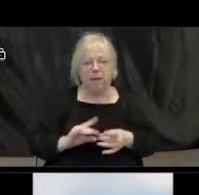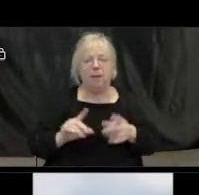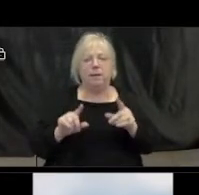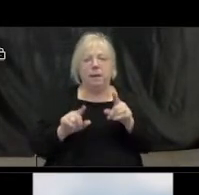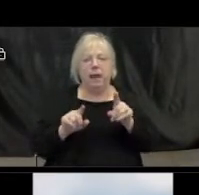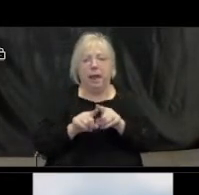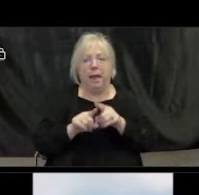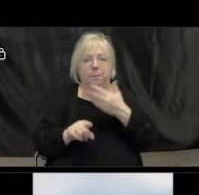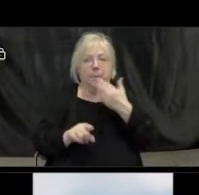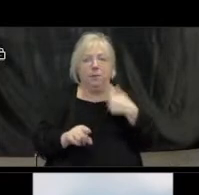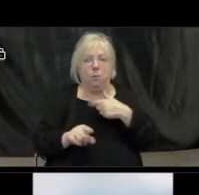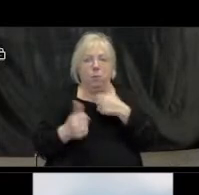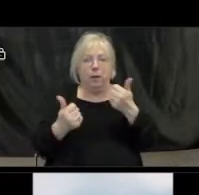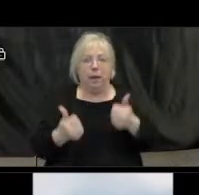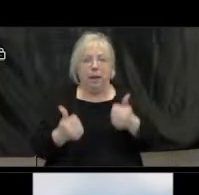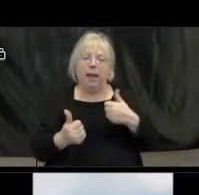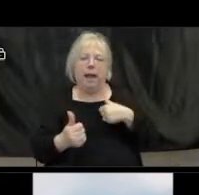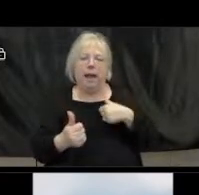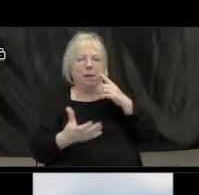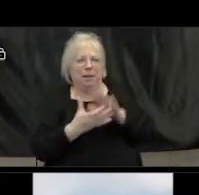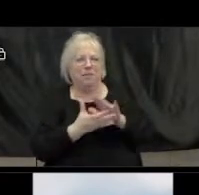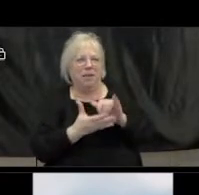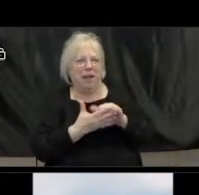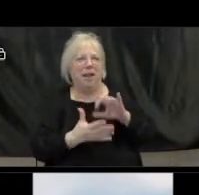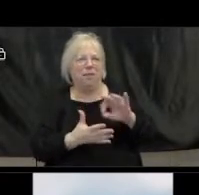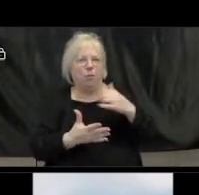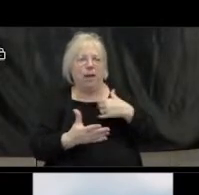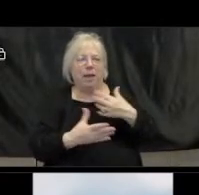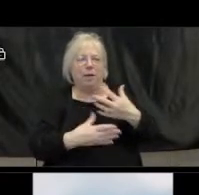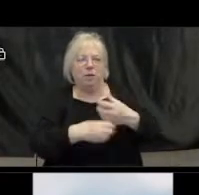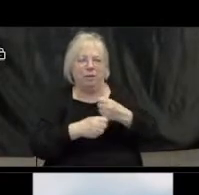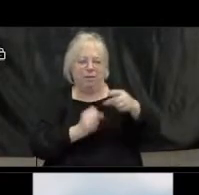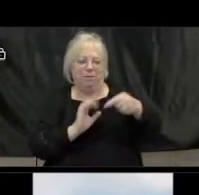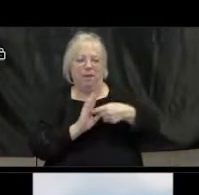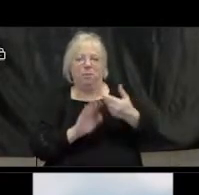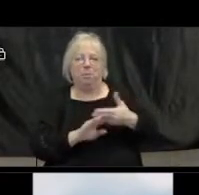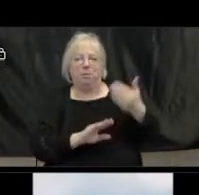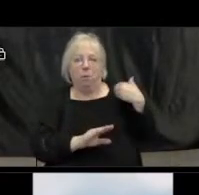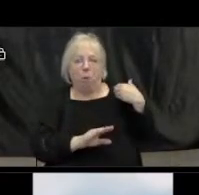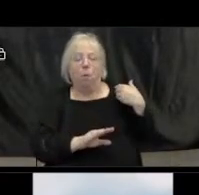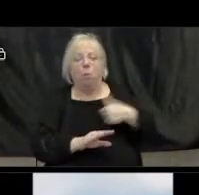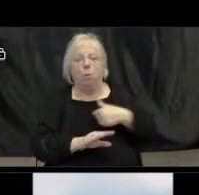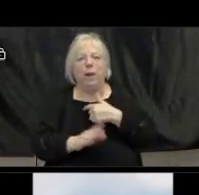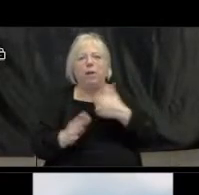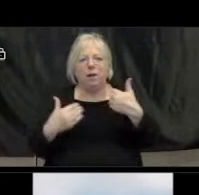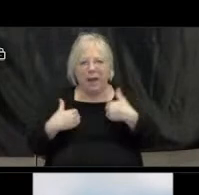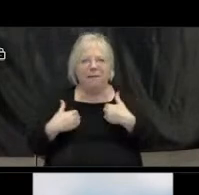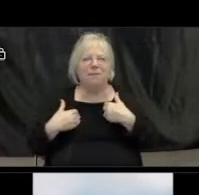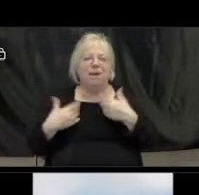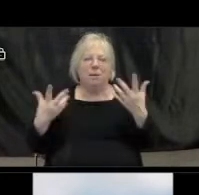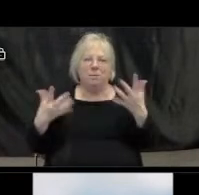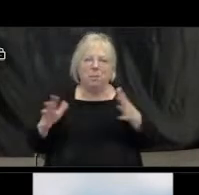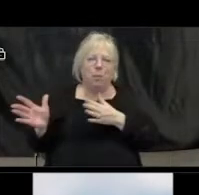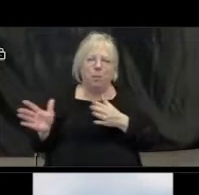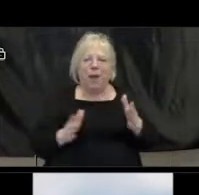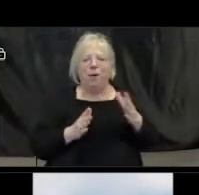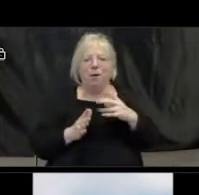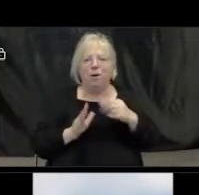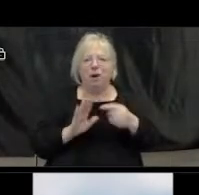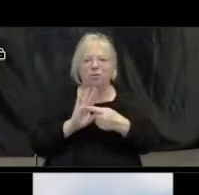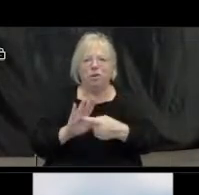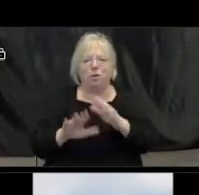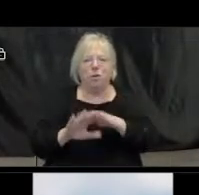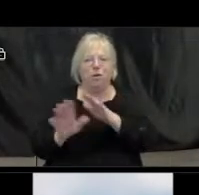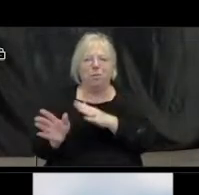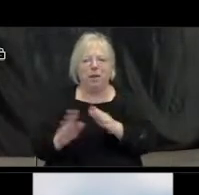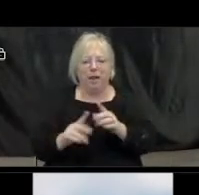you know, I agree if we had had this a little bit earlier, we could have had something prepared, maybe had something shown on the plan, but we're trying